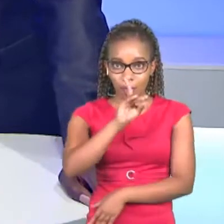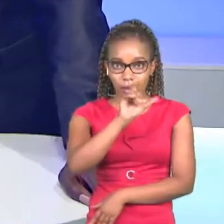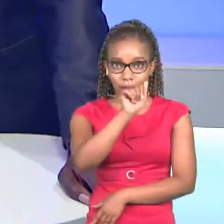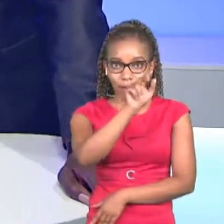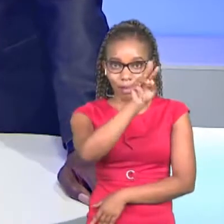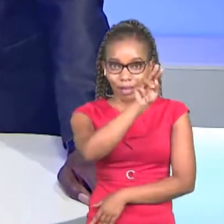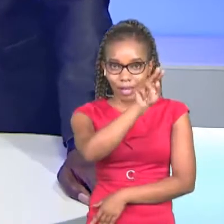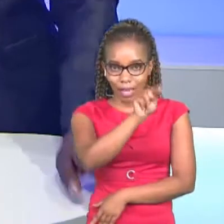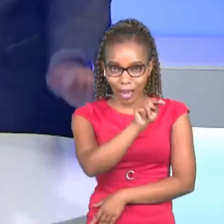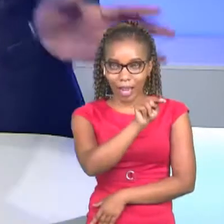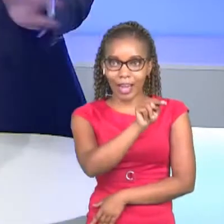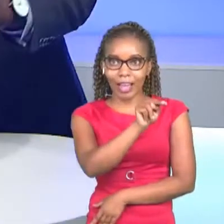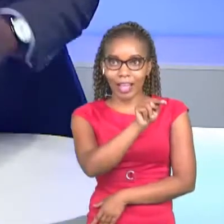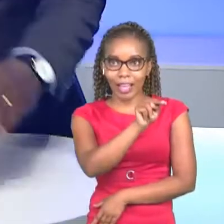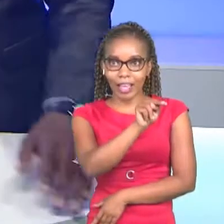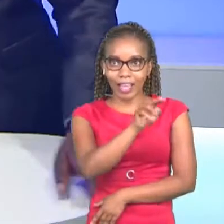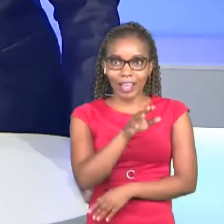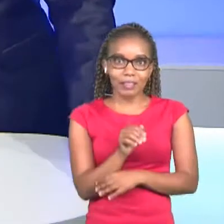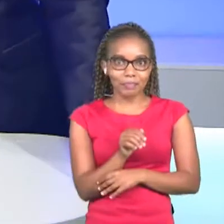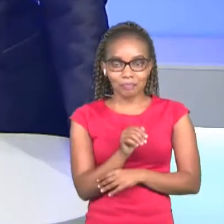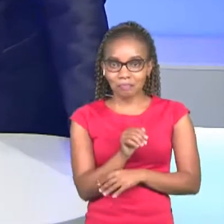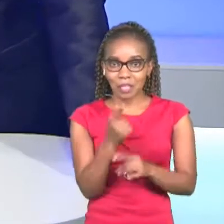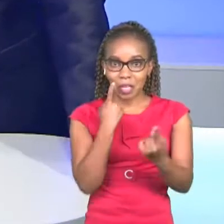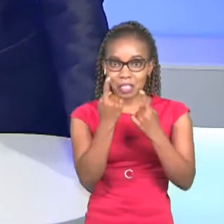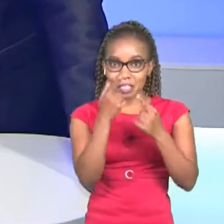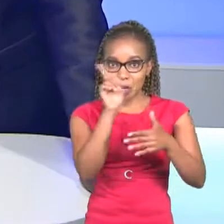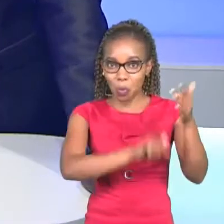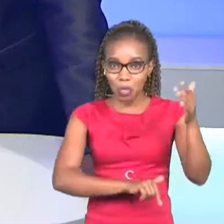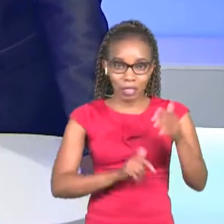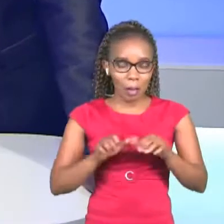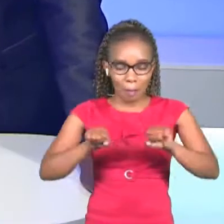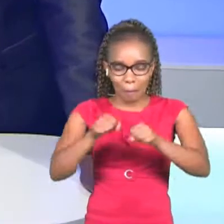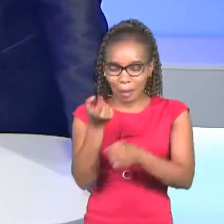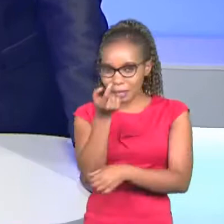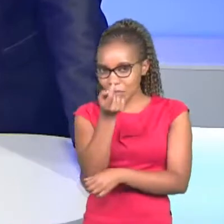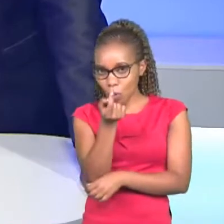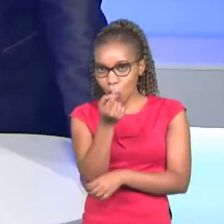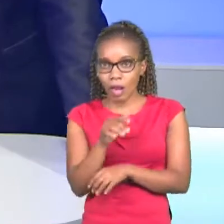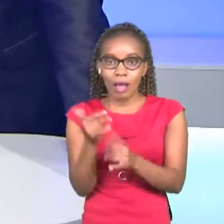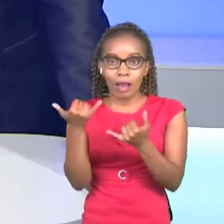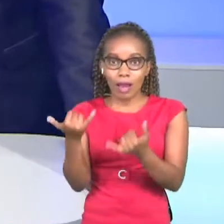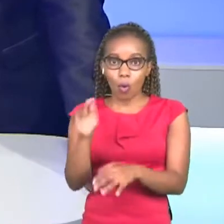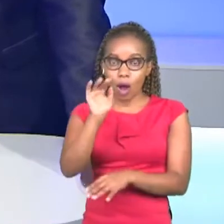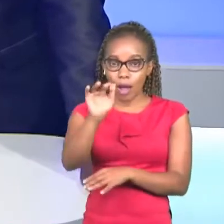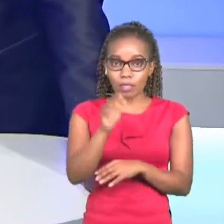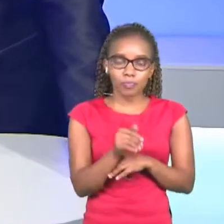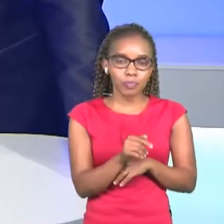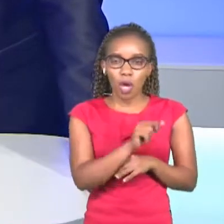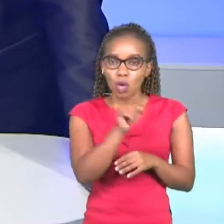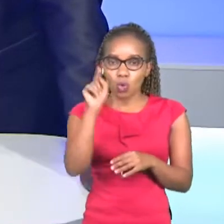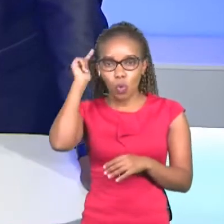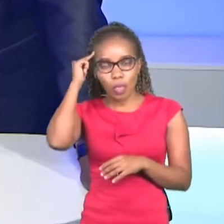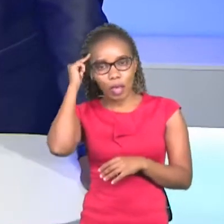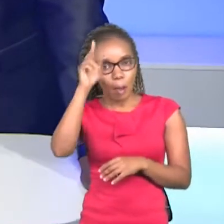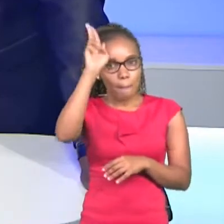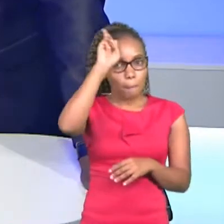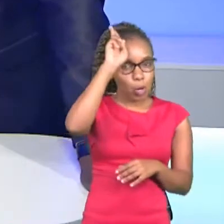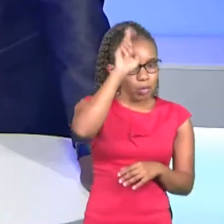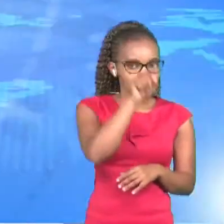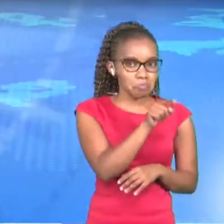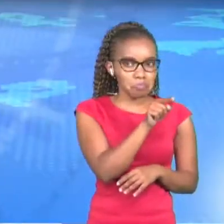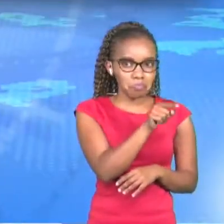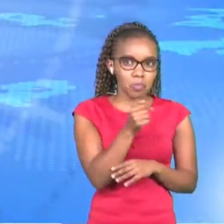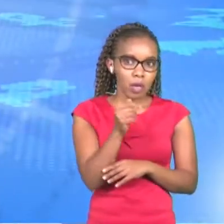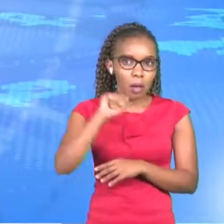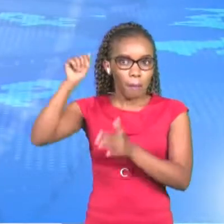MC, Guru, Hype, all that. He's telling me we are going to take a short break. Now, I'm asking you this question. Do you think the police service is being used